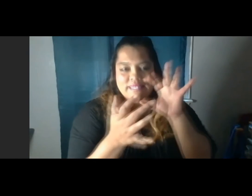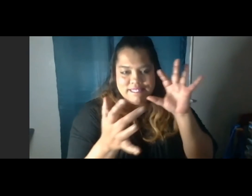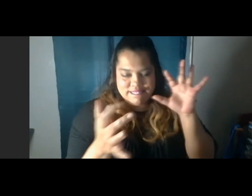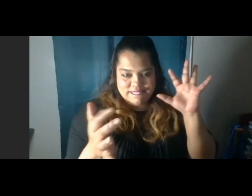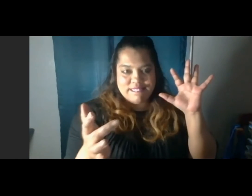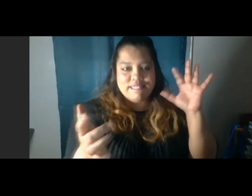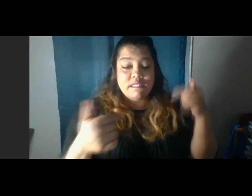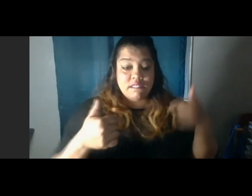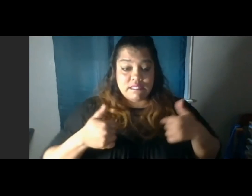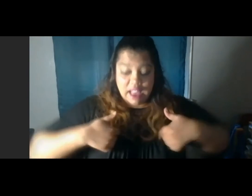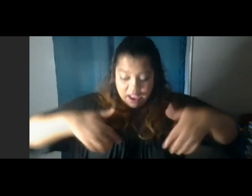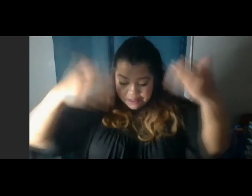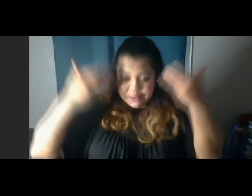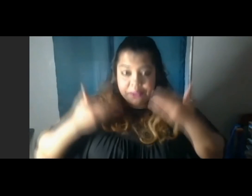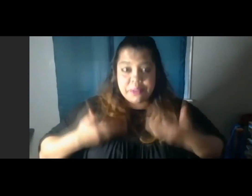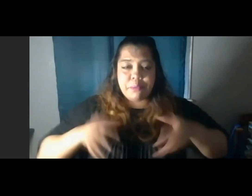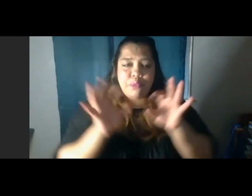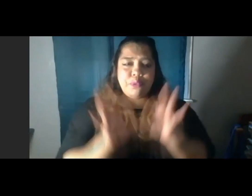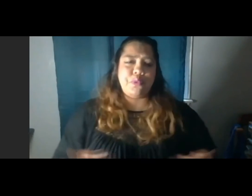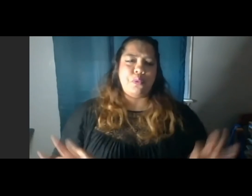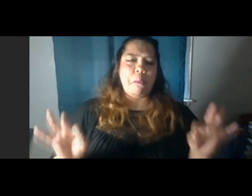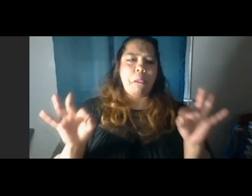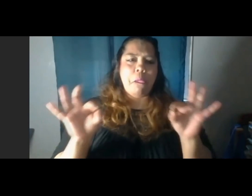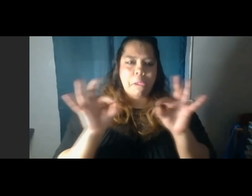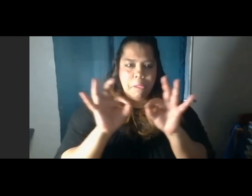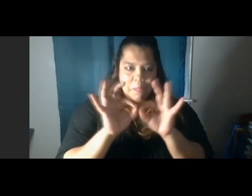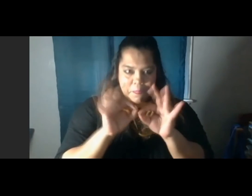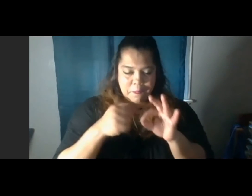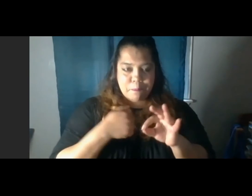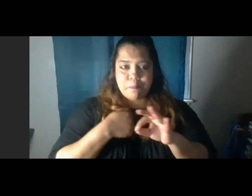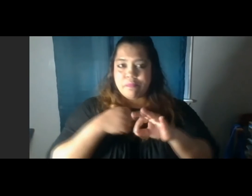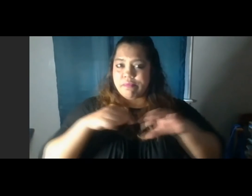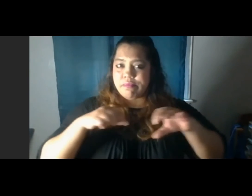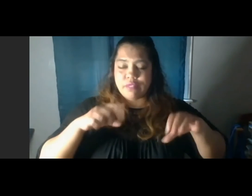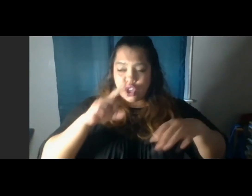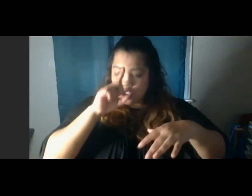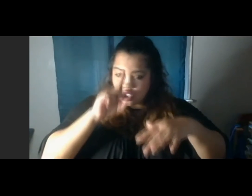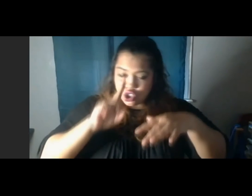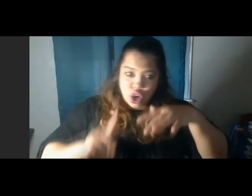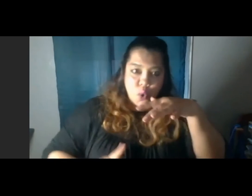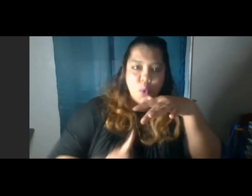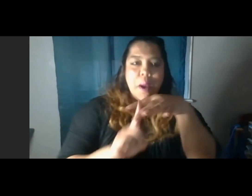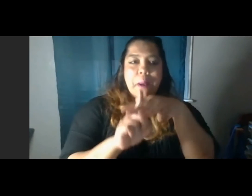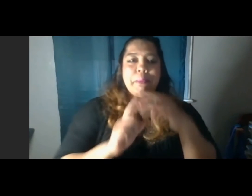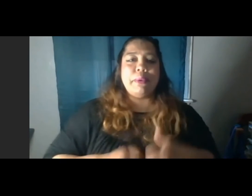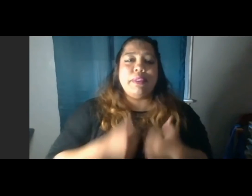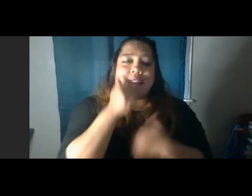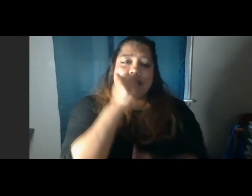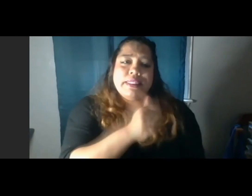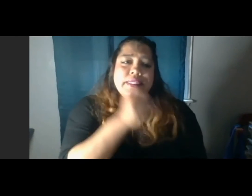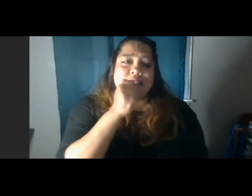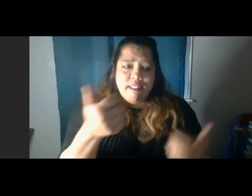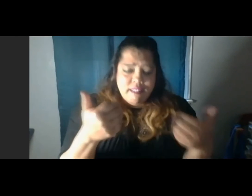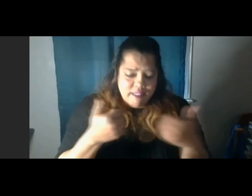I am enough. I do enough. I have enough.